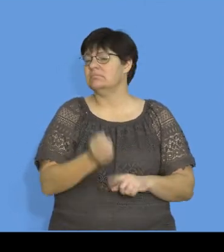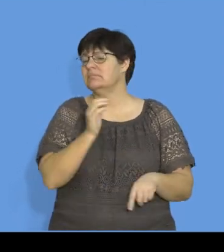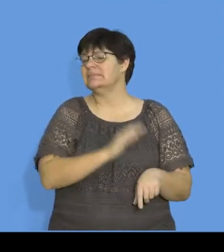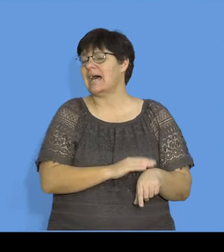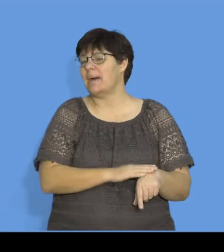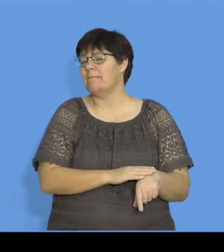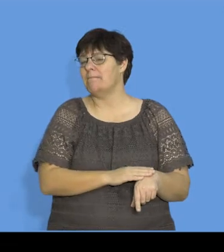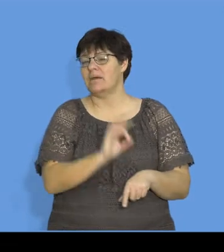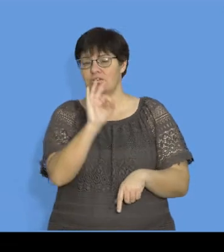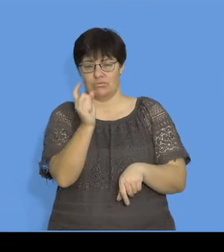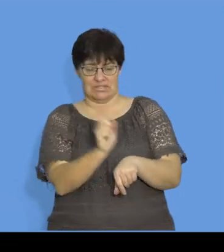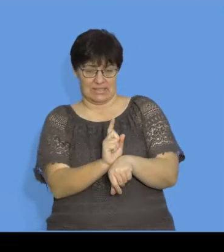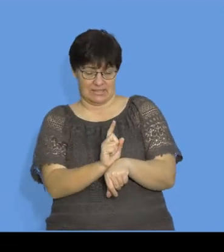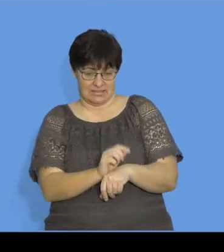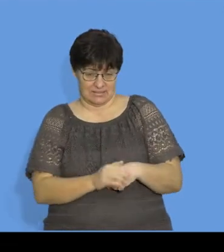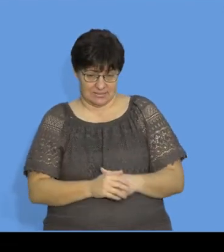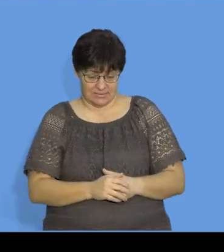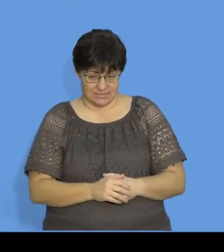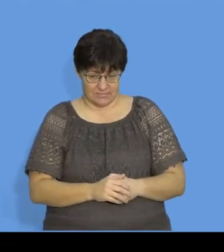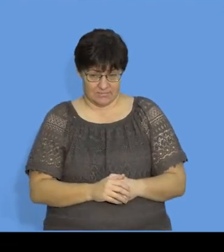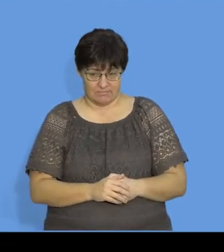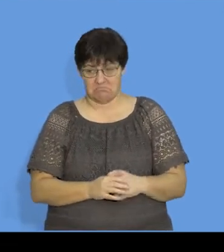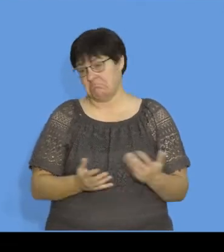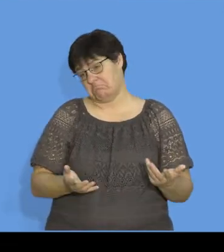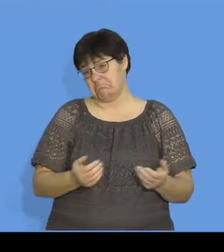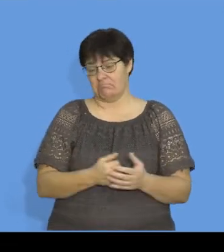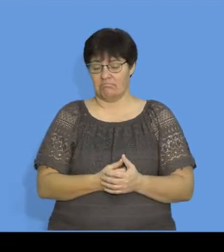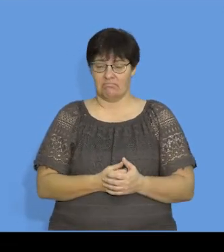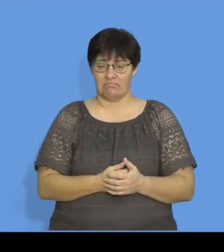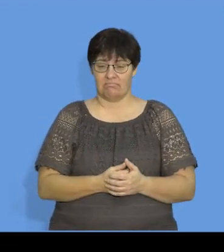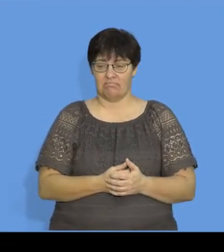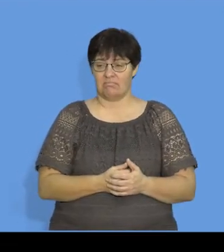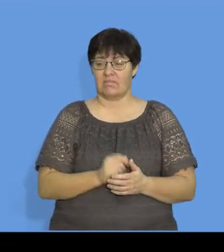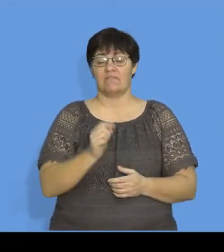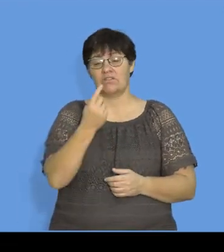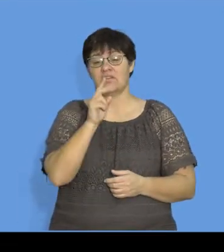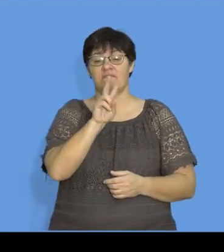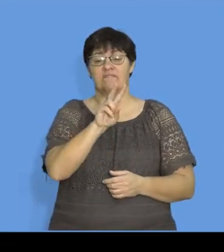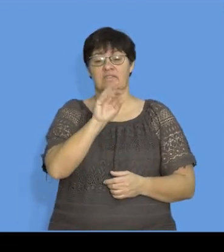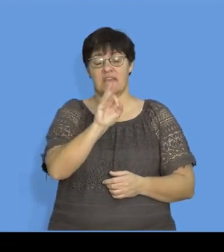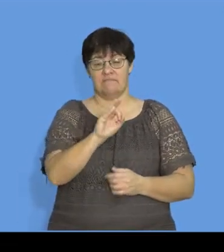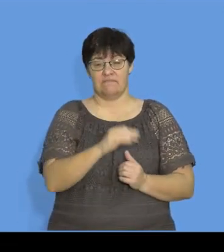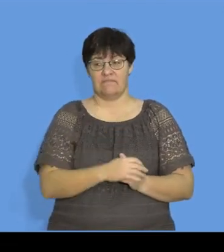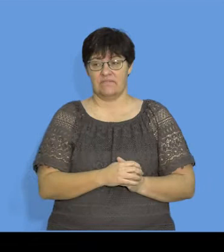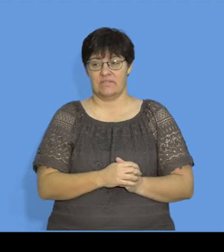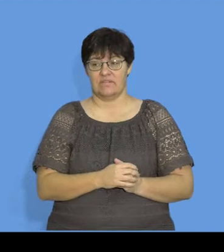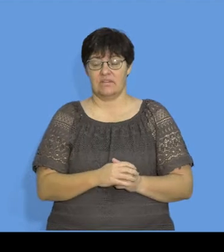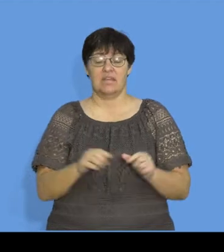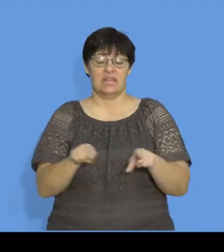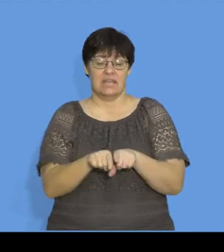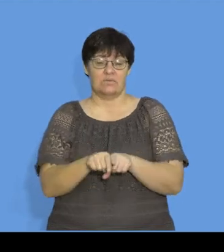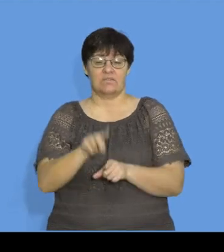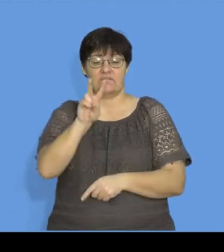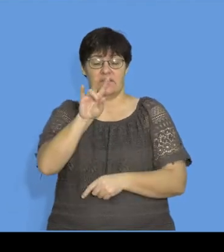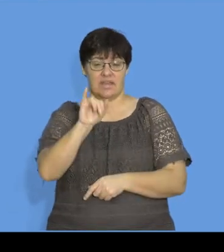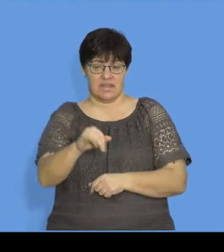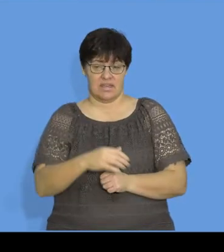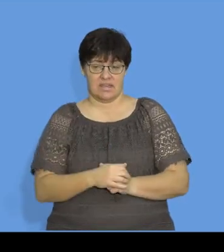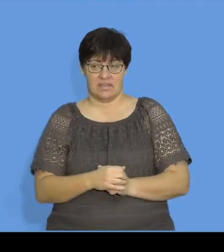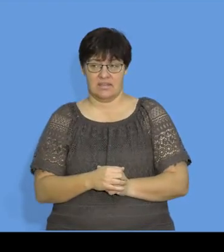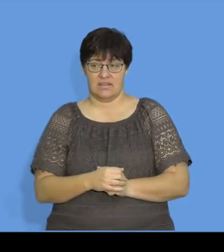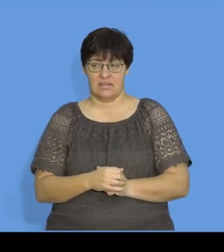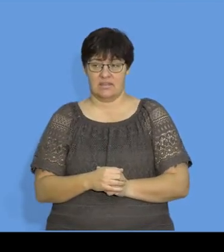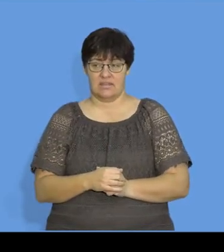takes 3 seconds. Well, watch. First equation, Vf equals